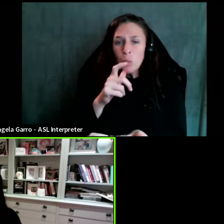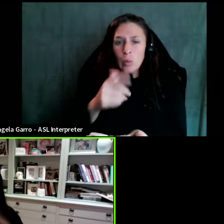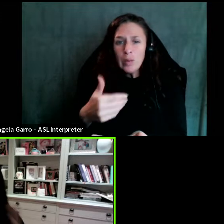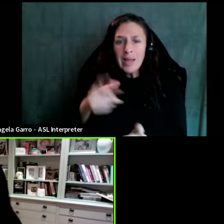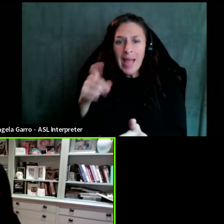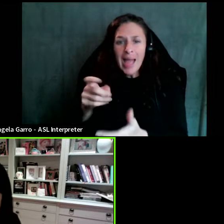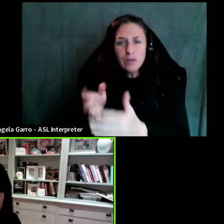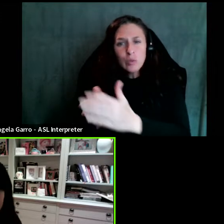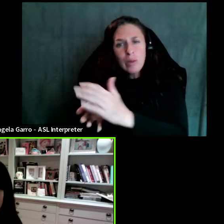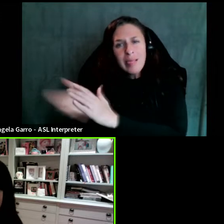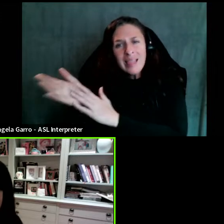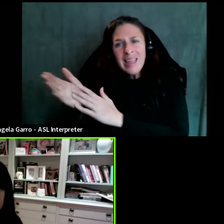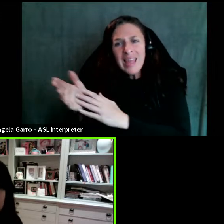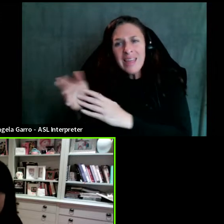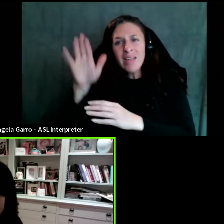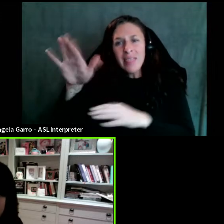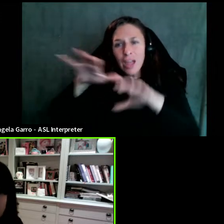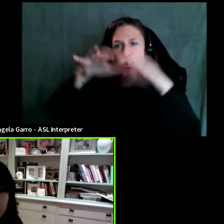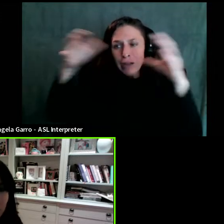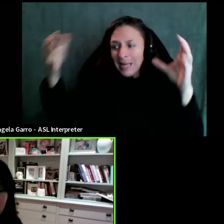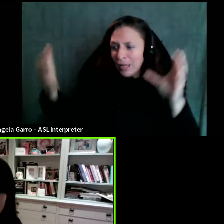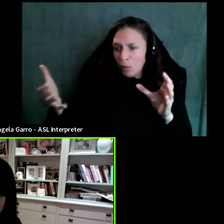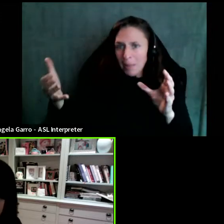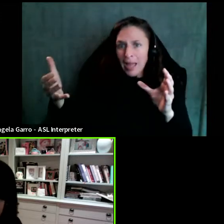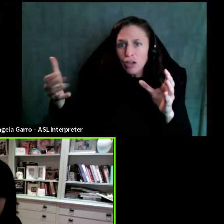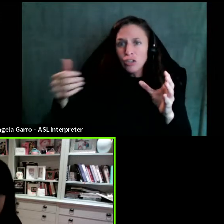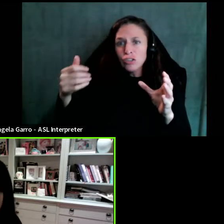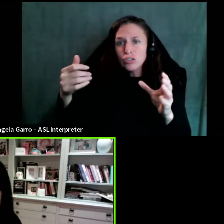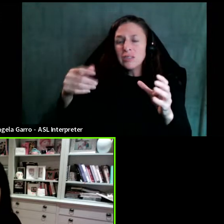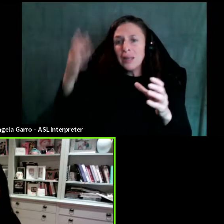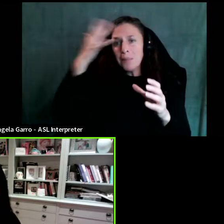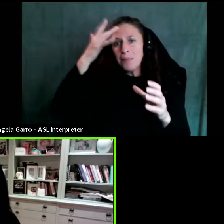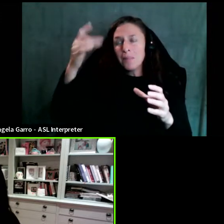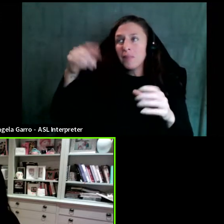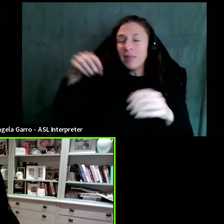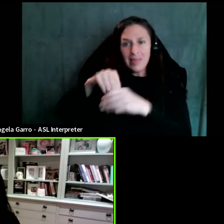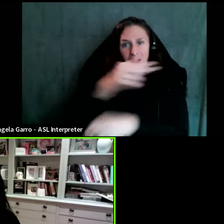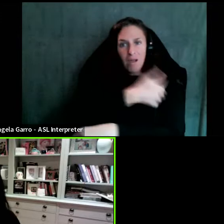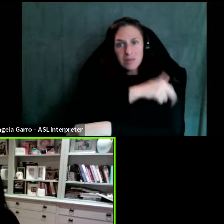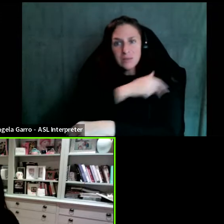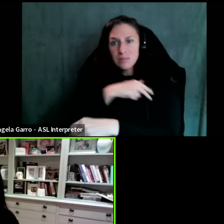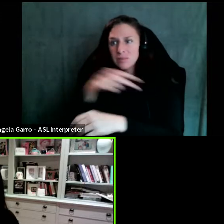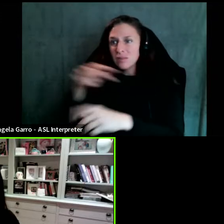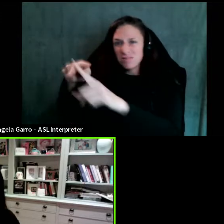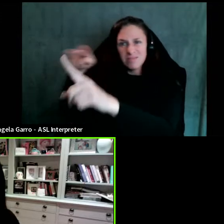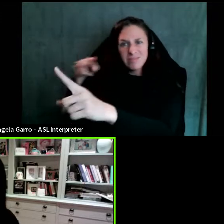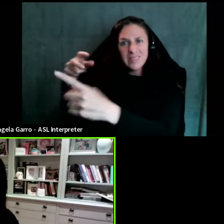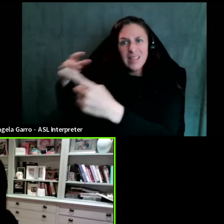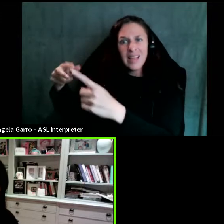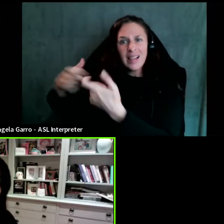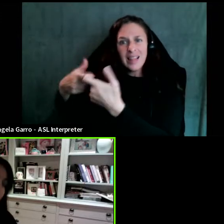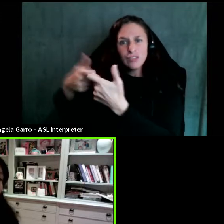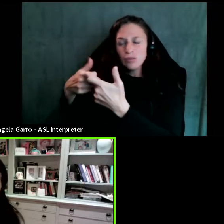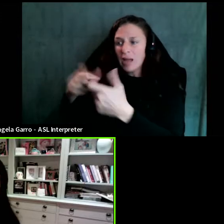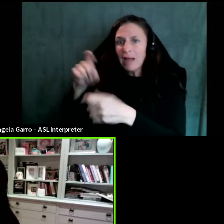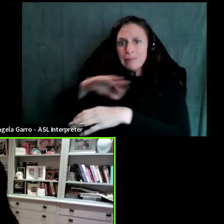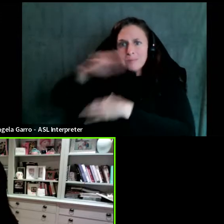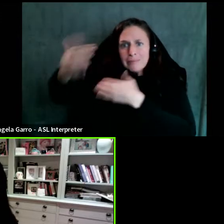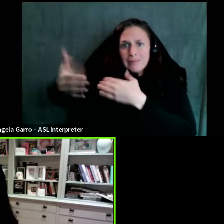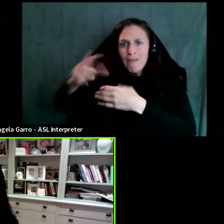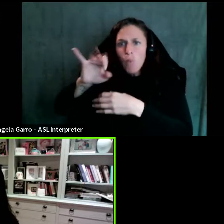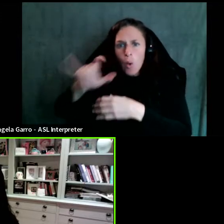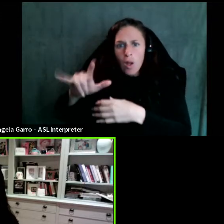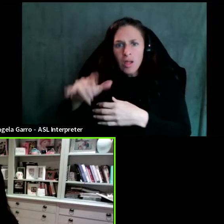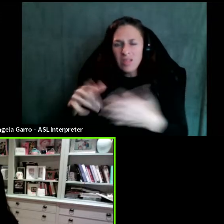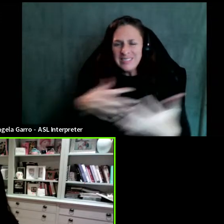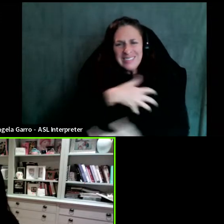to leave their incubators and be wrapped up in foil because the electricity has been cut off. I mean, what we are seeing is disgusting. And our children see it, and they